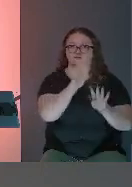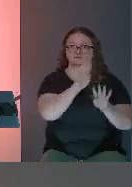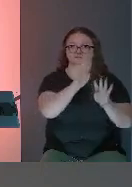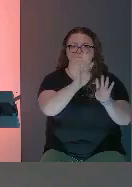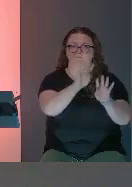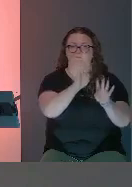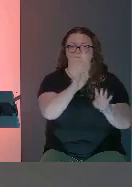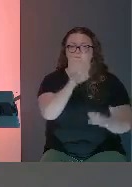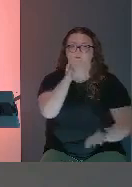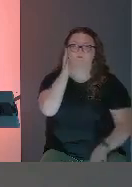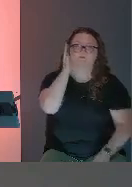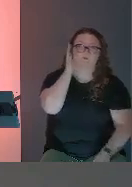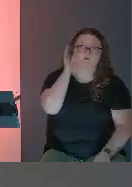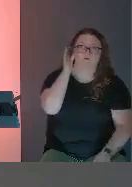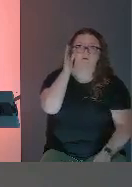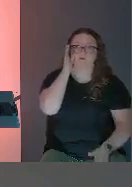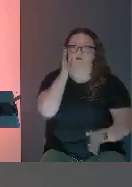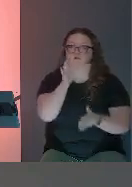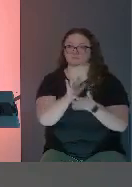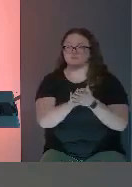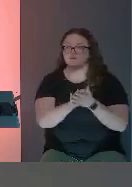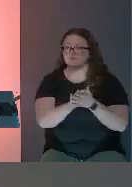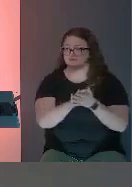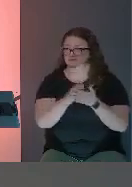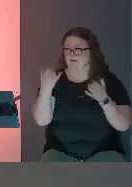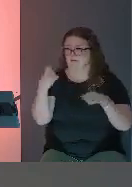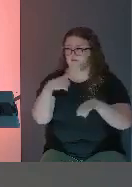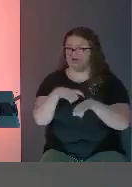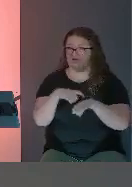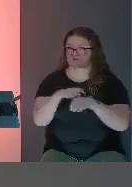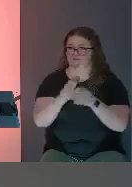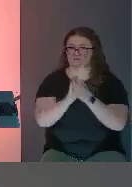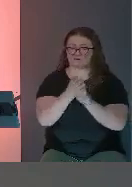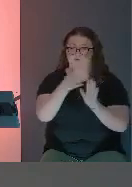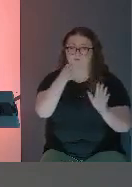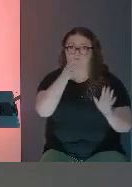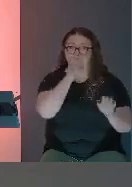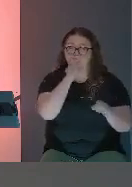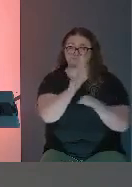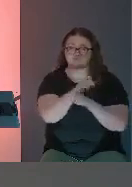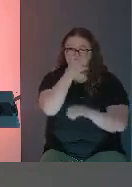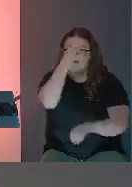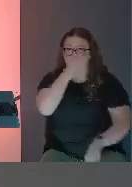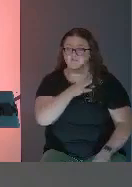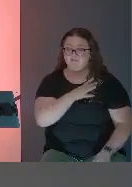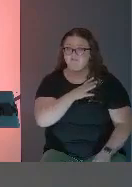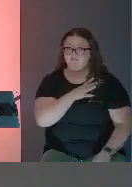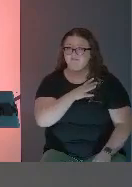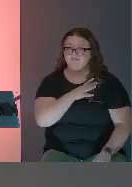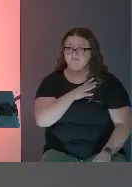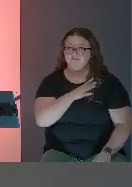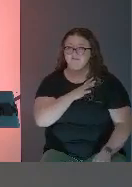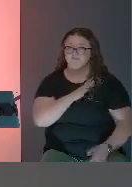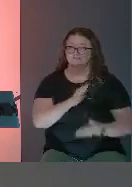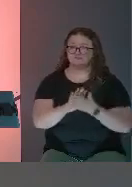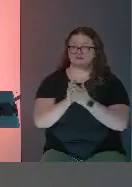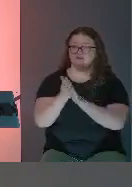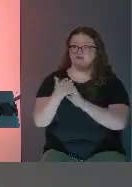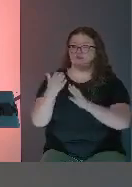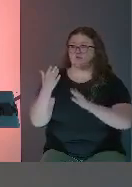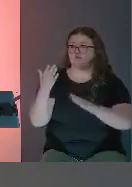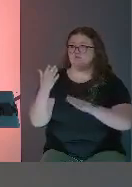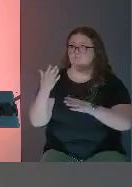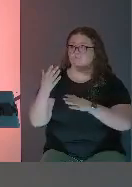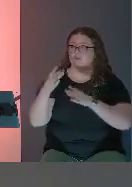Fathers, husbands, it's time to man up. It's time to become that leader that God has called you and me to